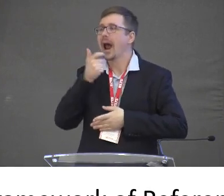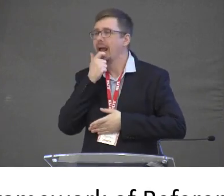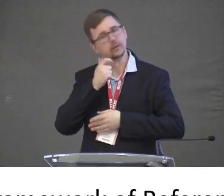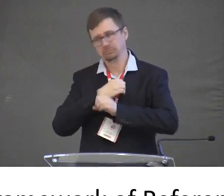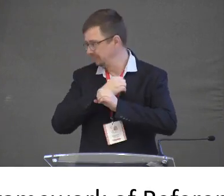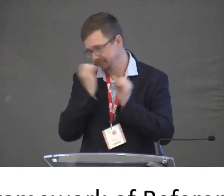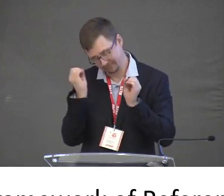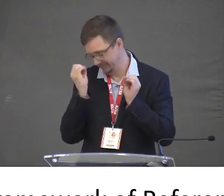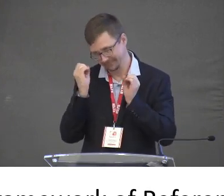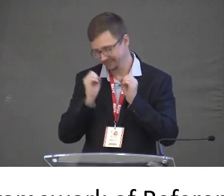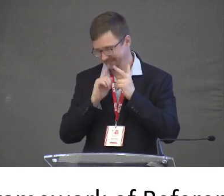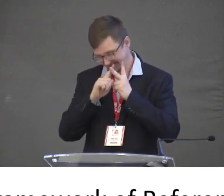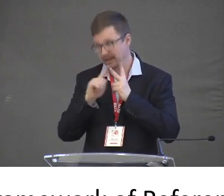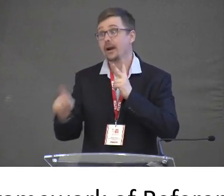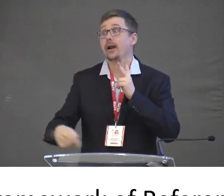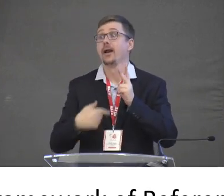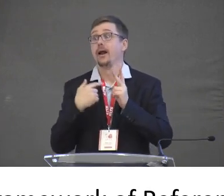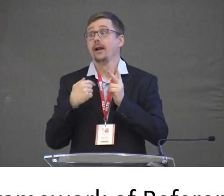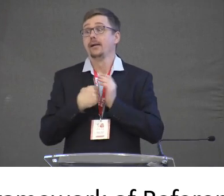teaching.